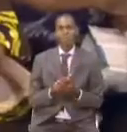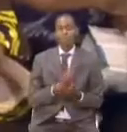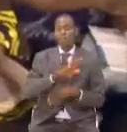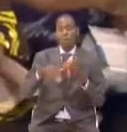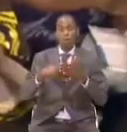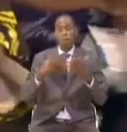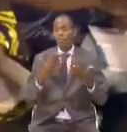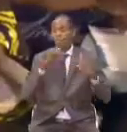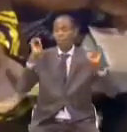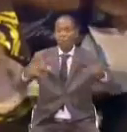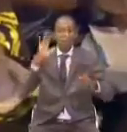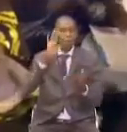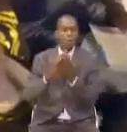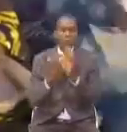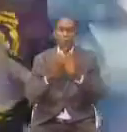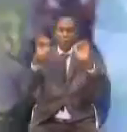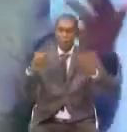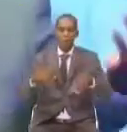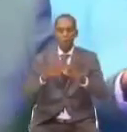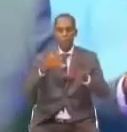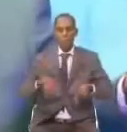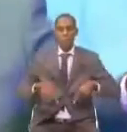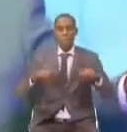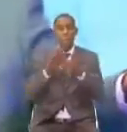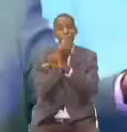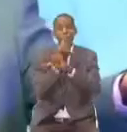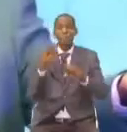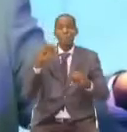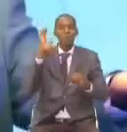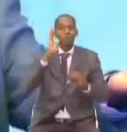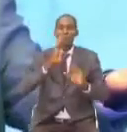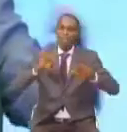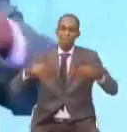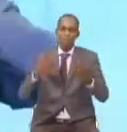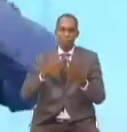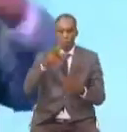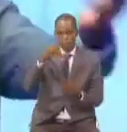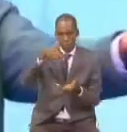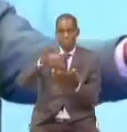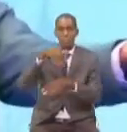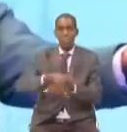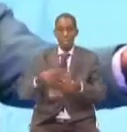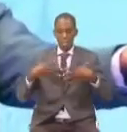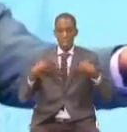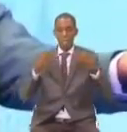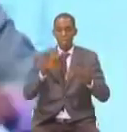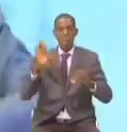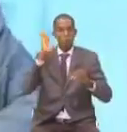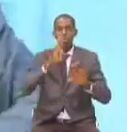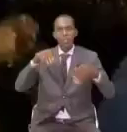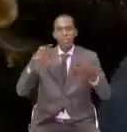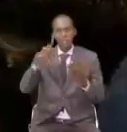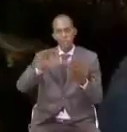Impossibilities will become possible in your life. Salvation will be given to you tonight. Healing will be given to